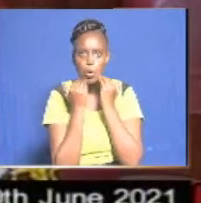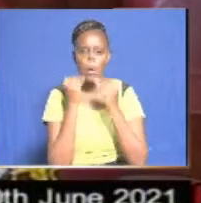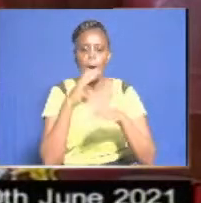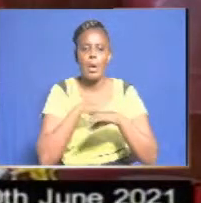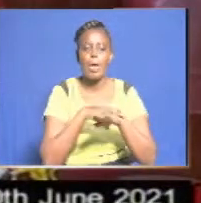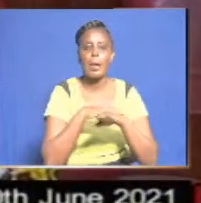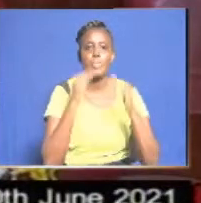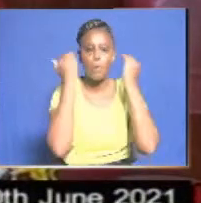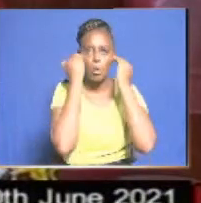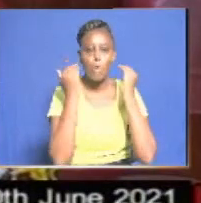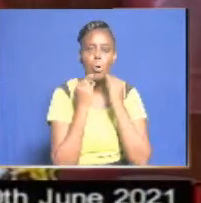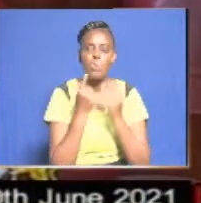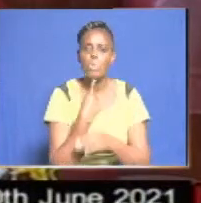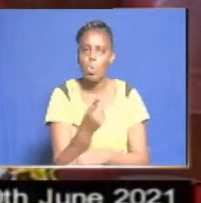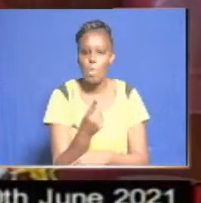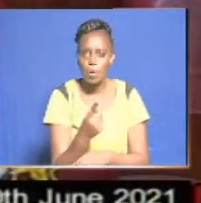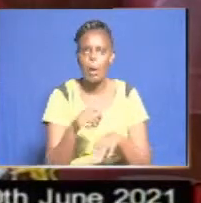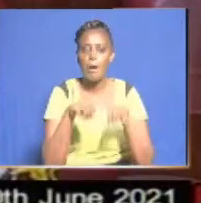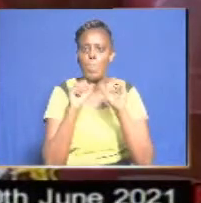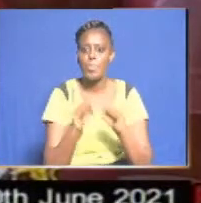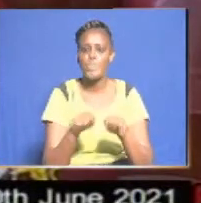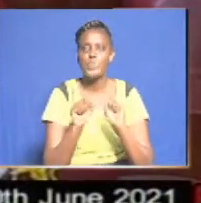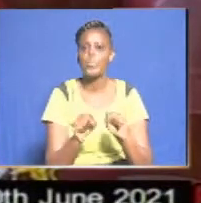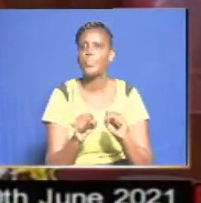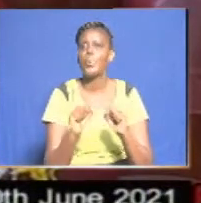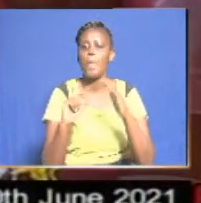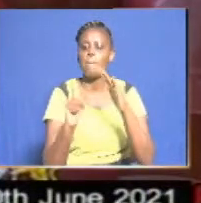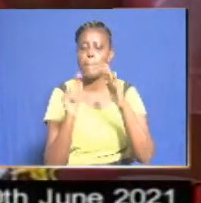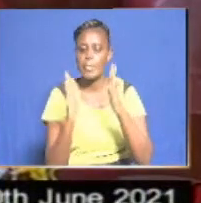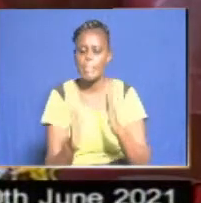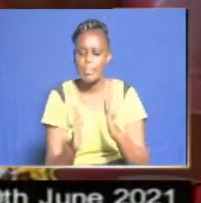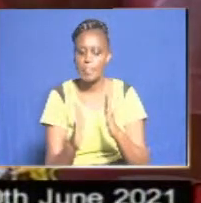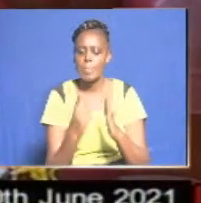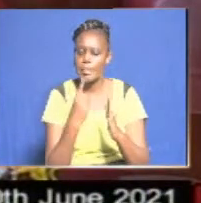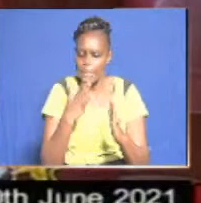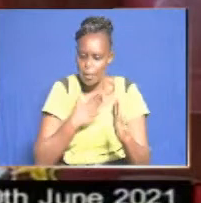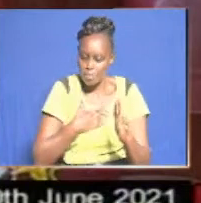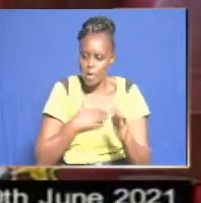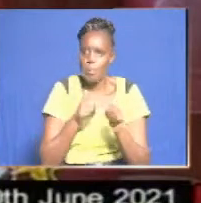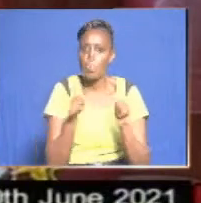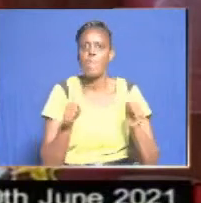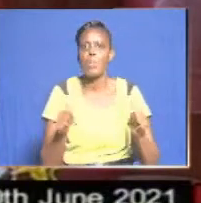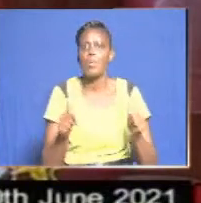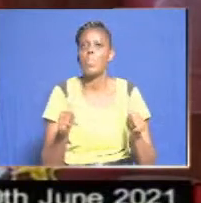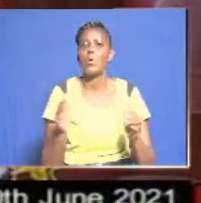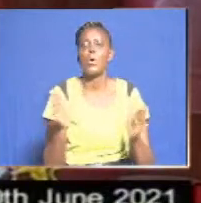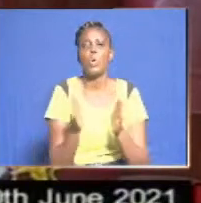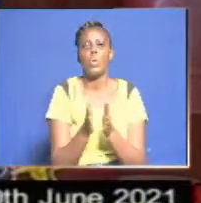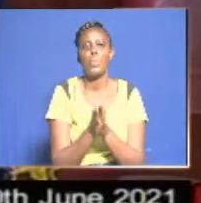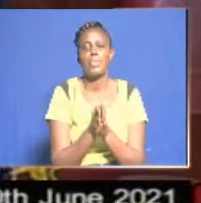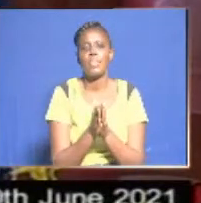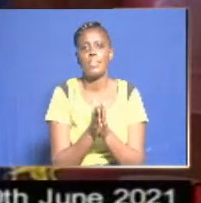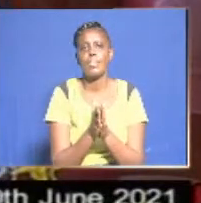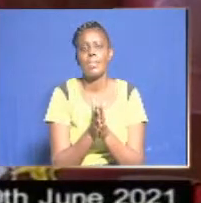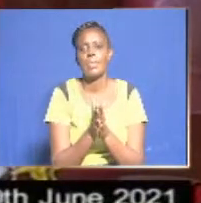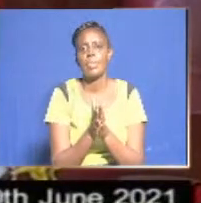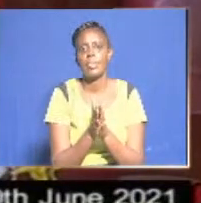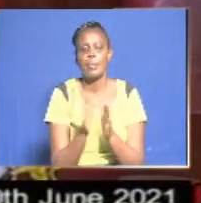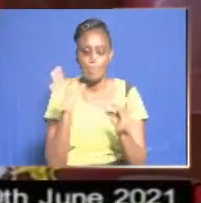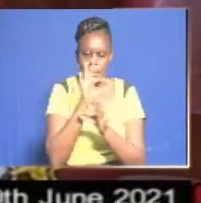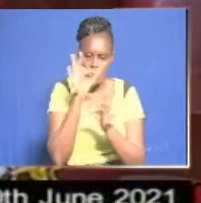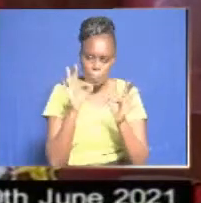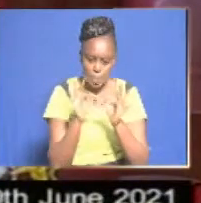court order so that they can, the minister can furnish me with the